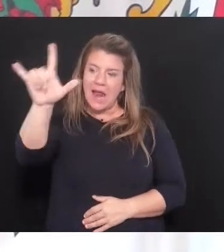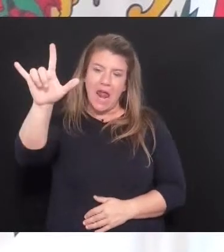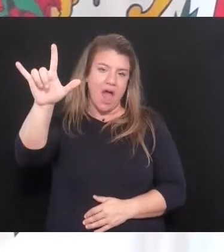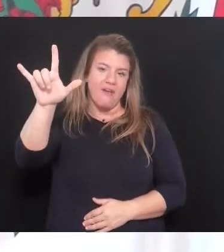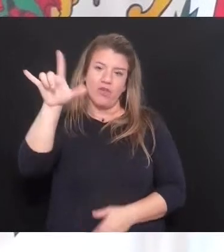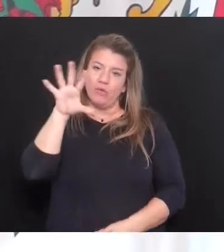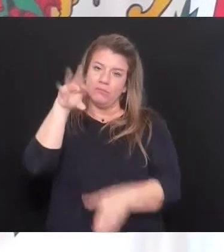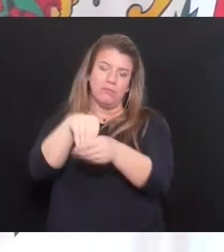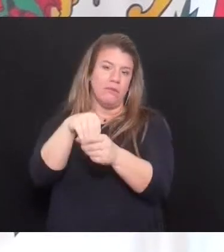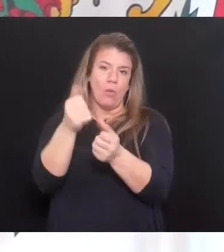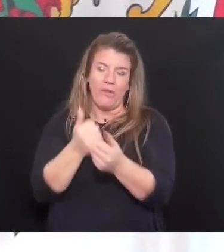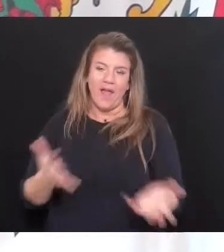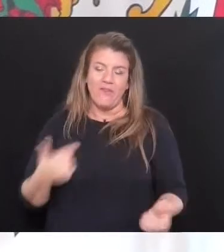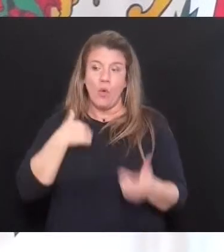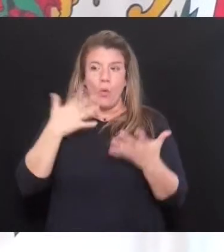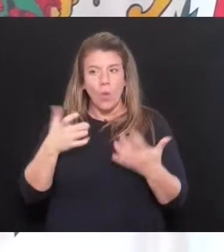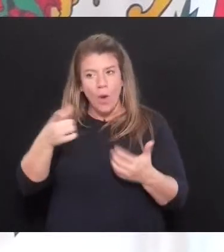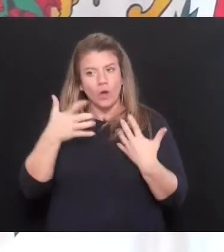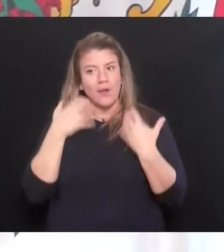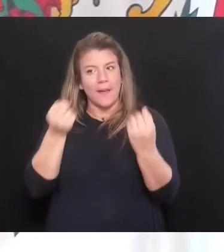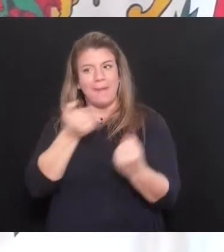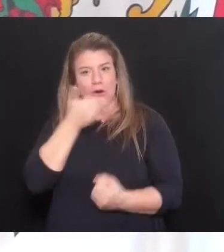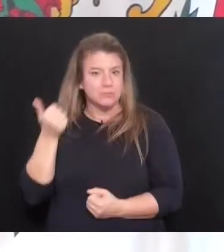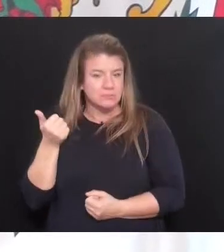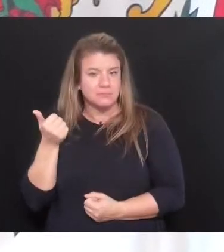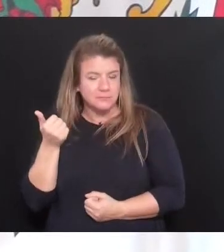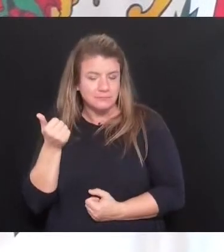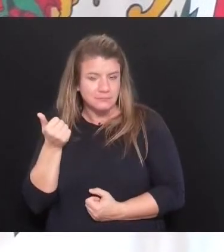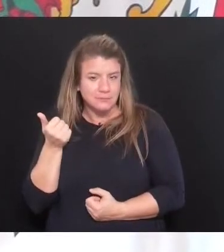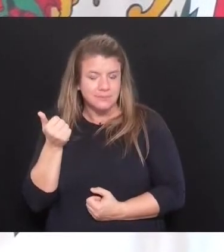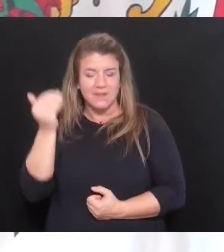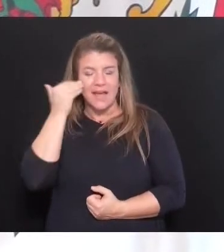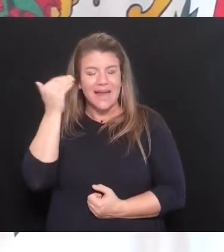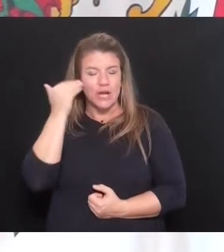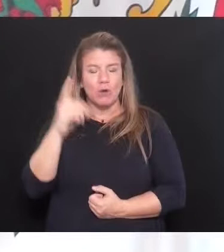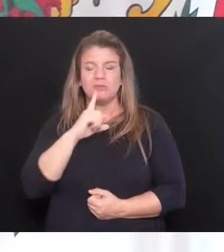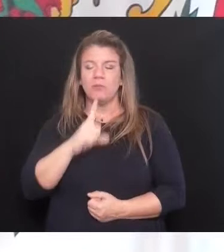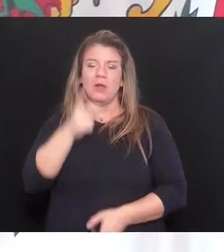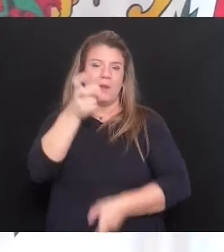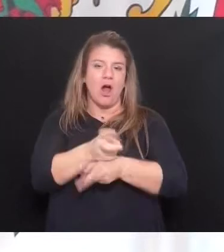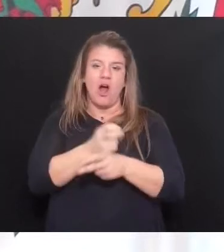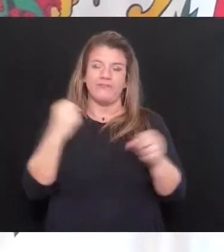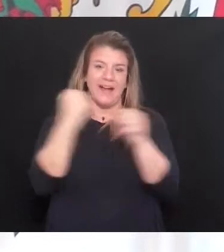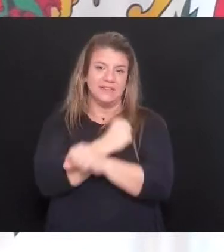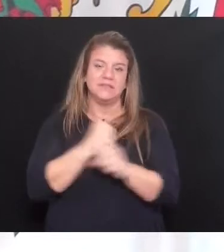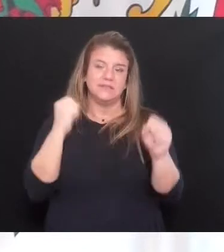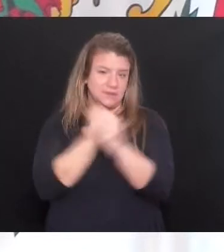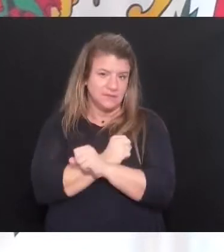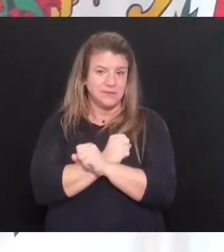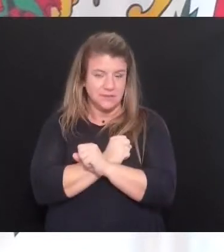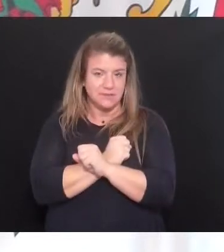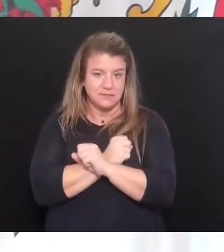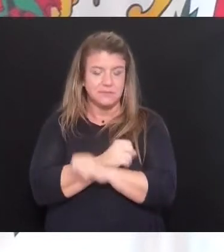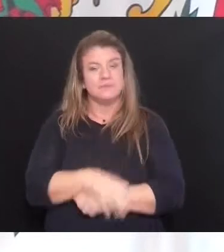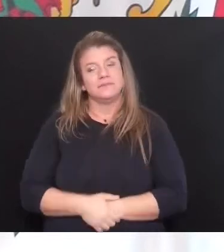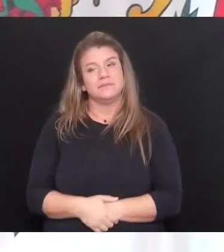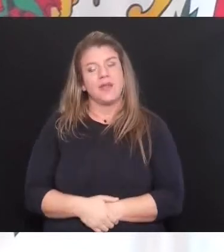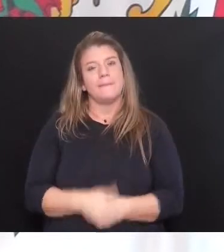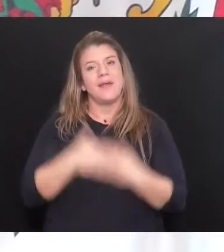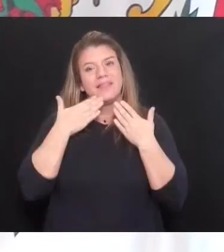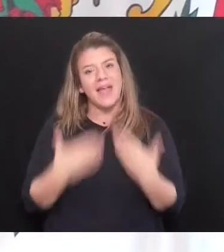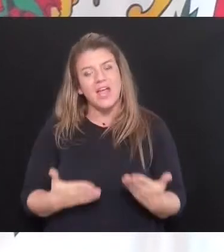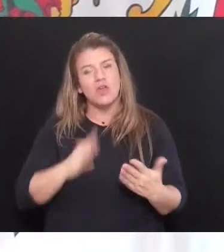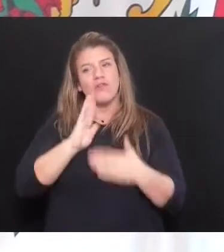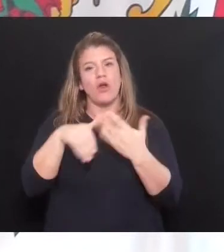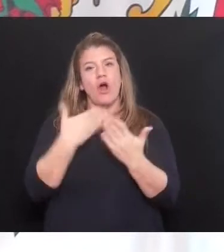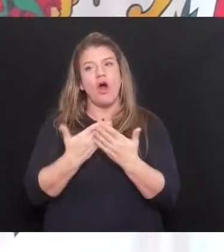of our soul, and we want you well, and I know it's been a heck of a fight and everything, but thank you for all